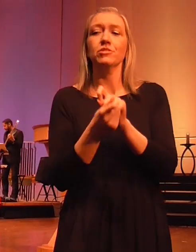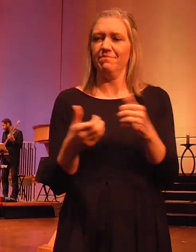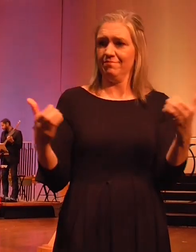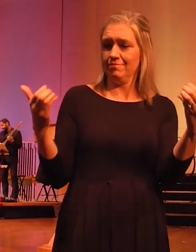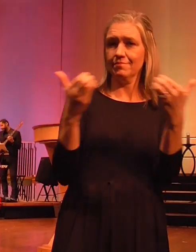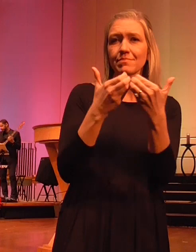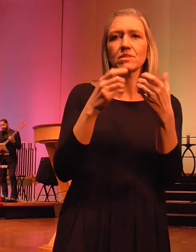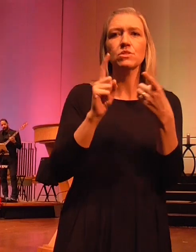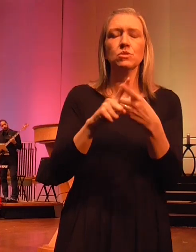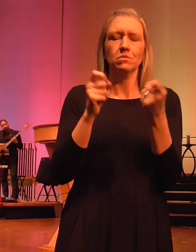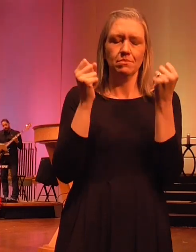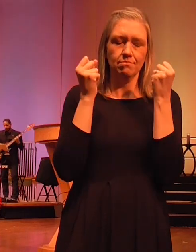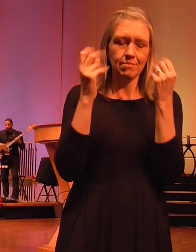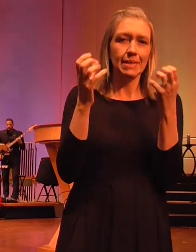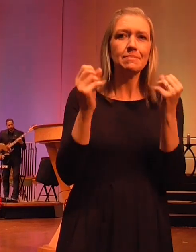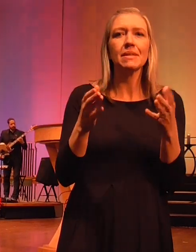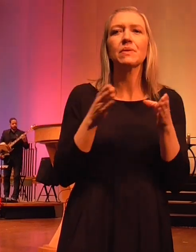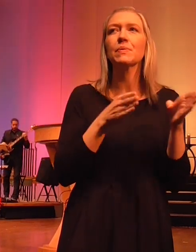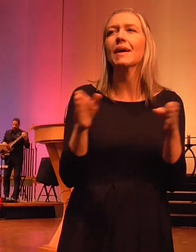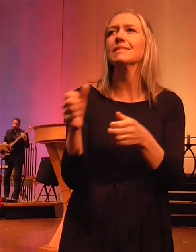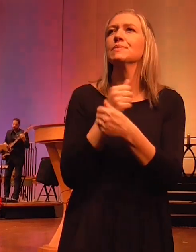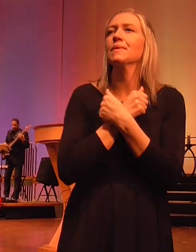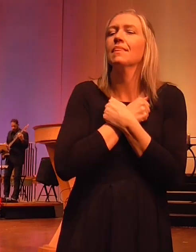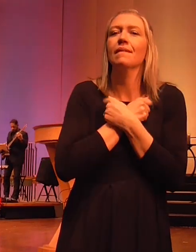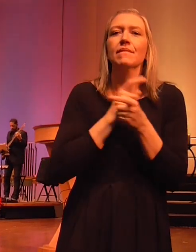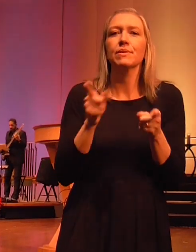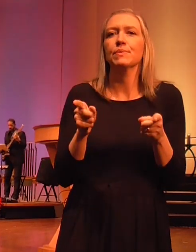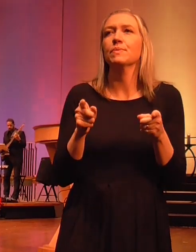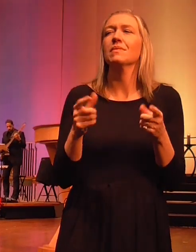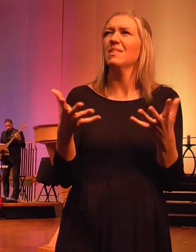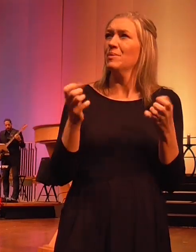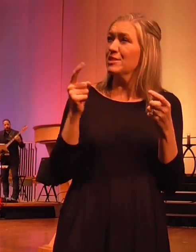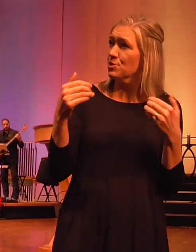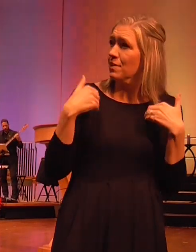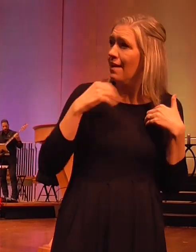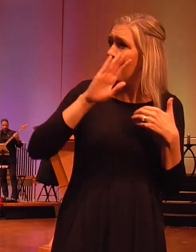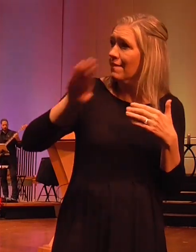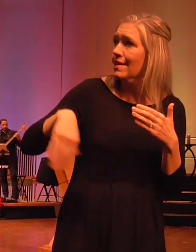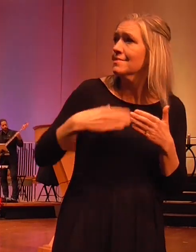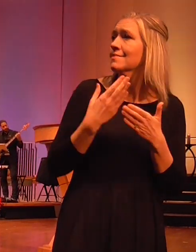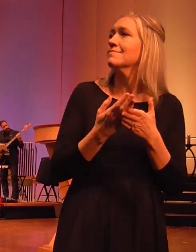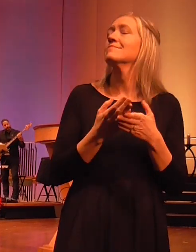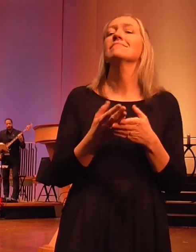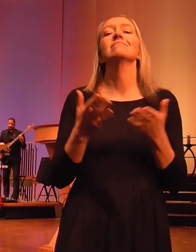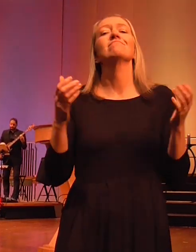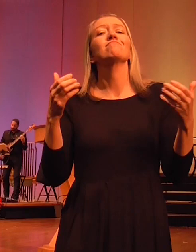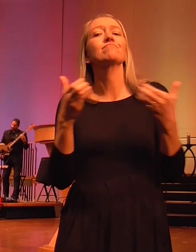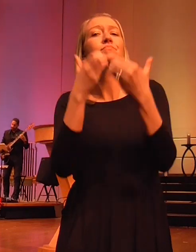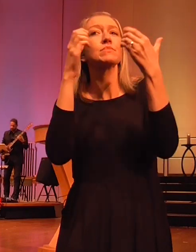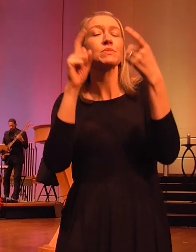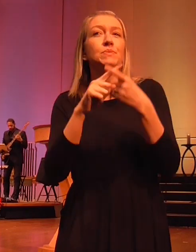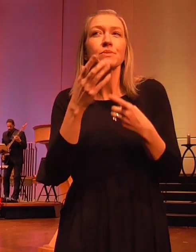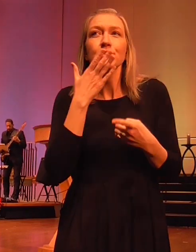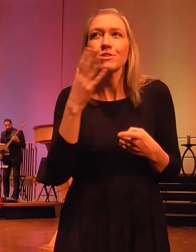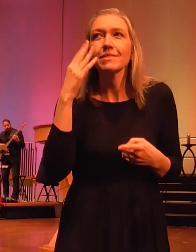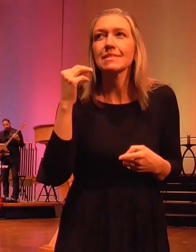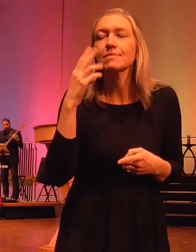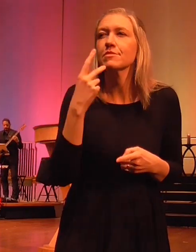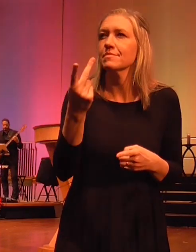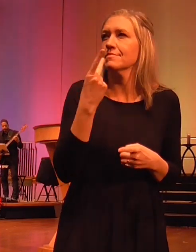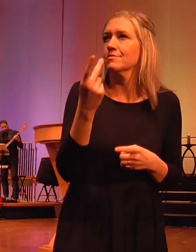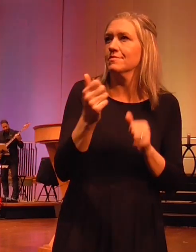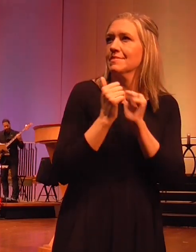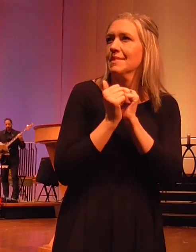to the infinite possible ways to love you. I want you to have it. Here's to the good times we